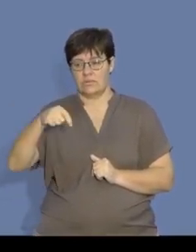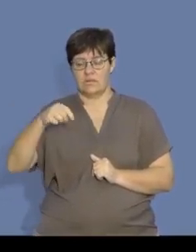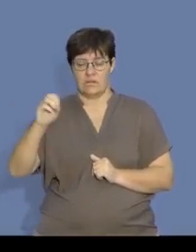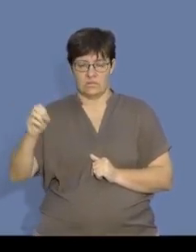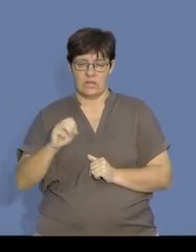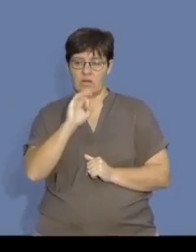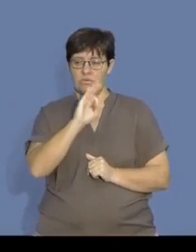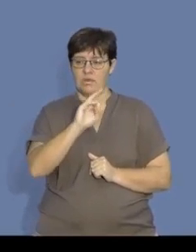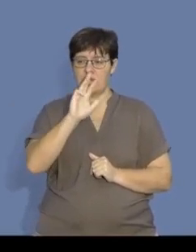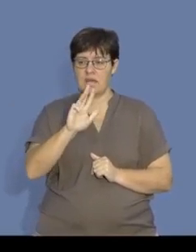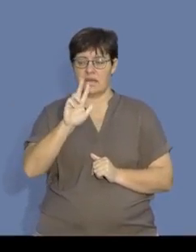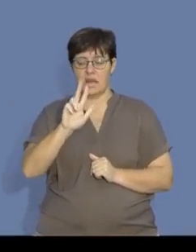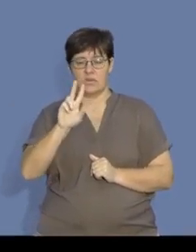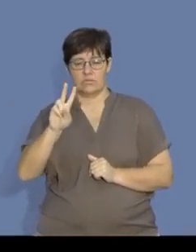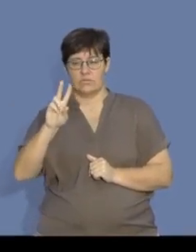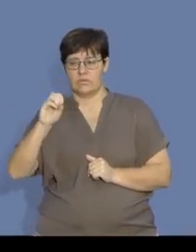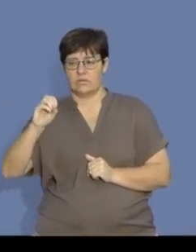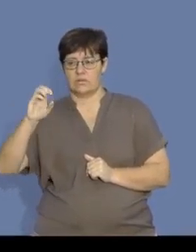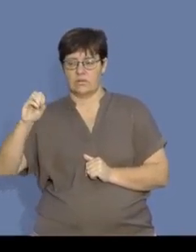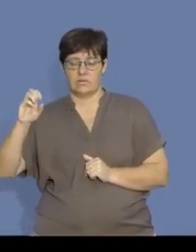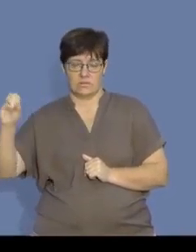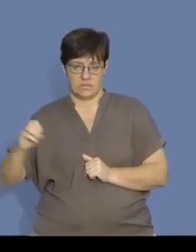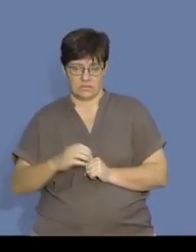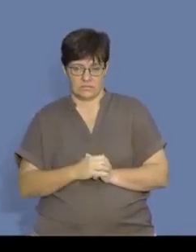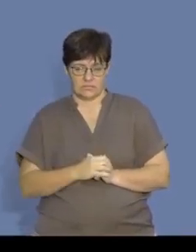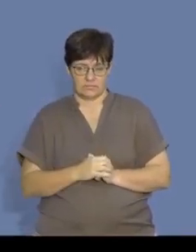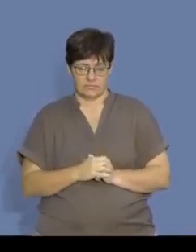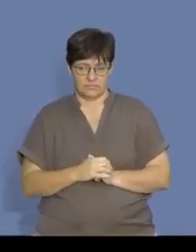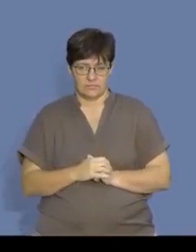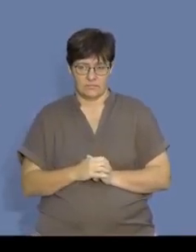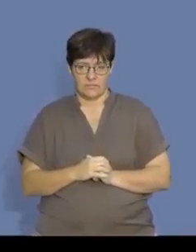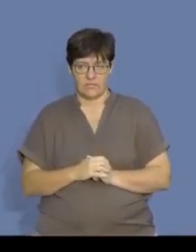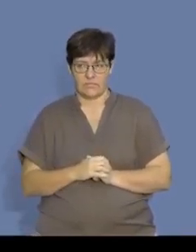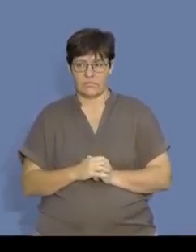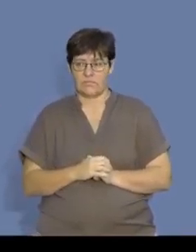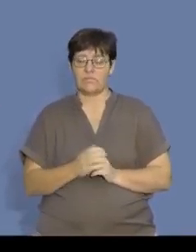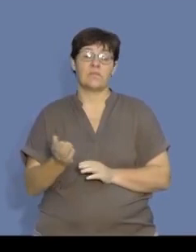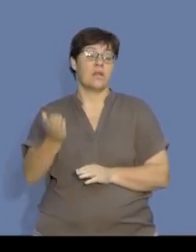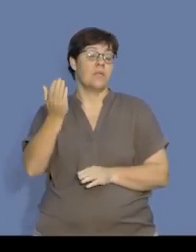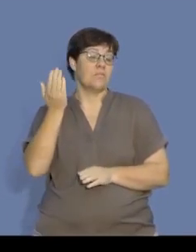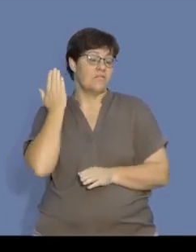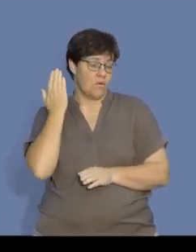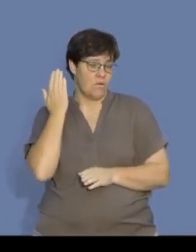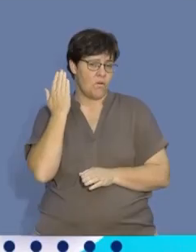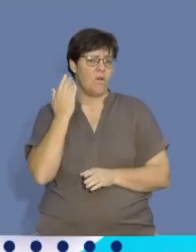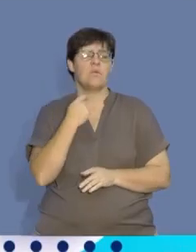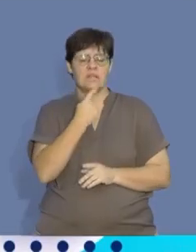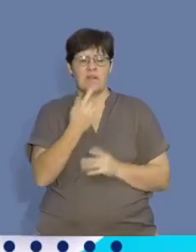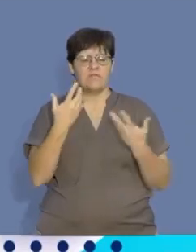3,982,000. Okay, right. As I mentioned earlier on, there are